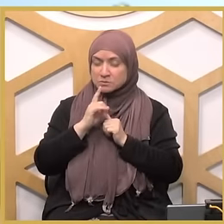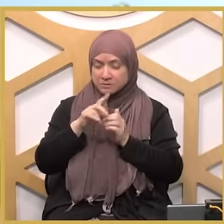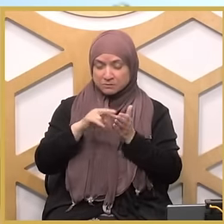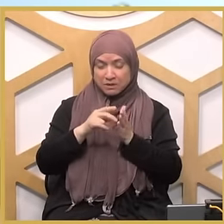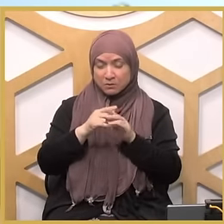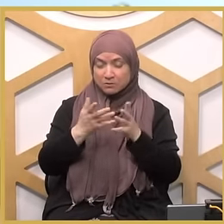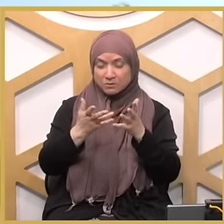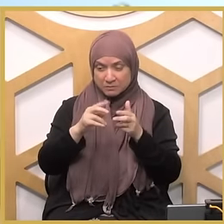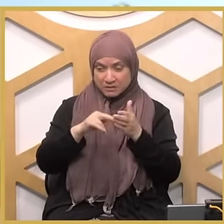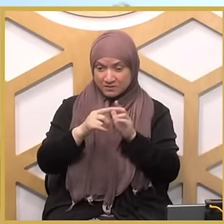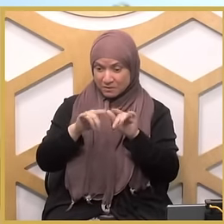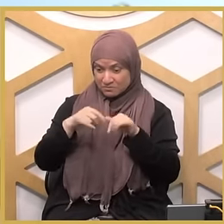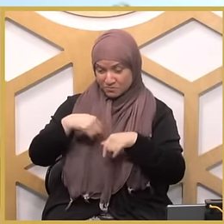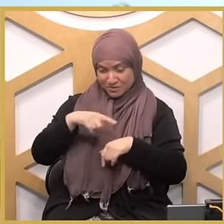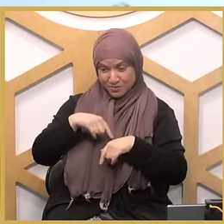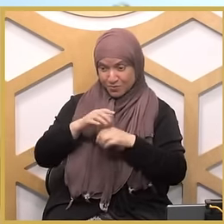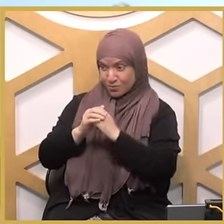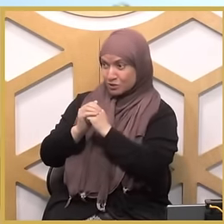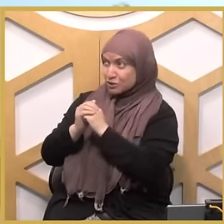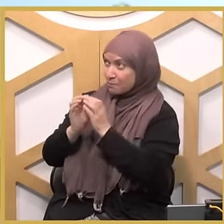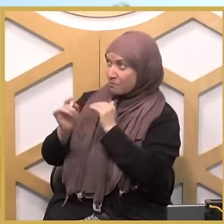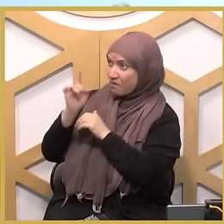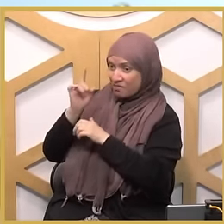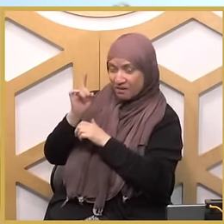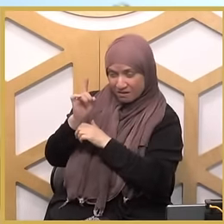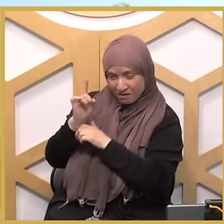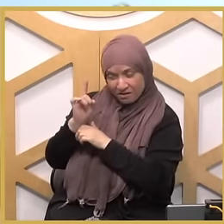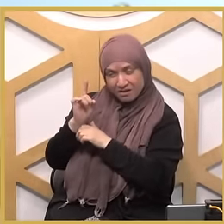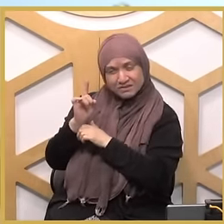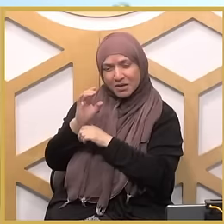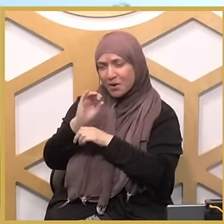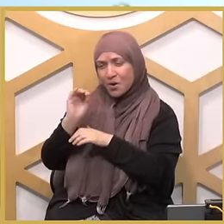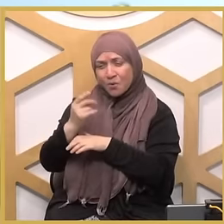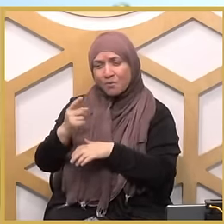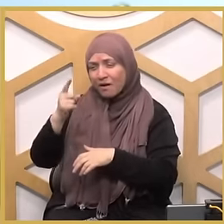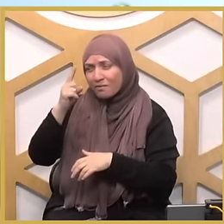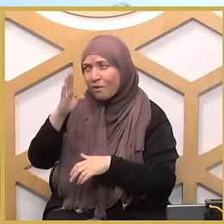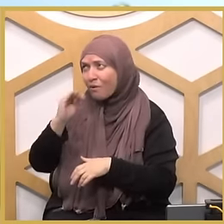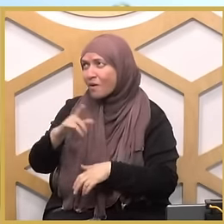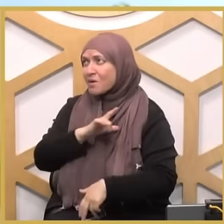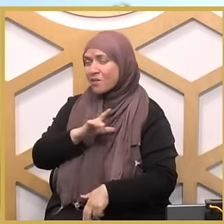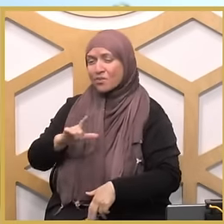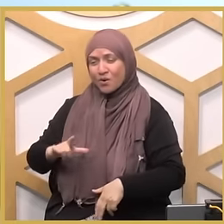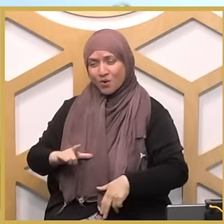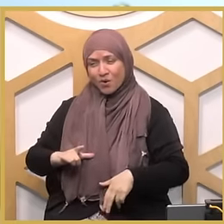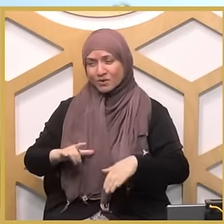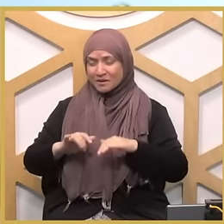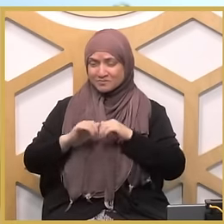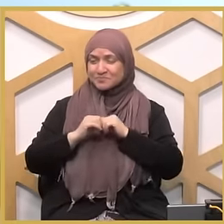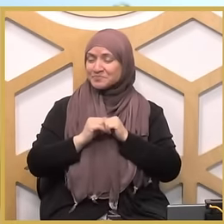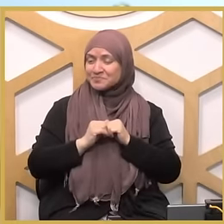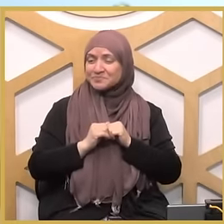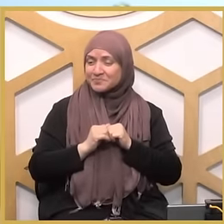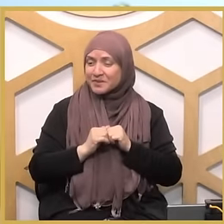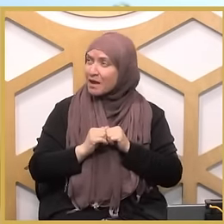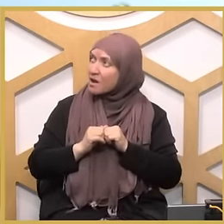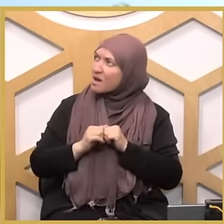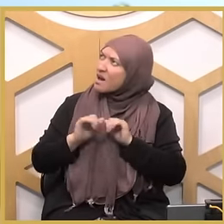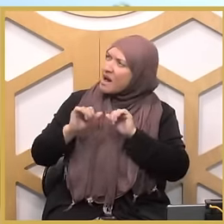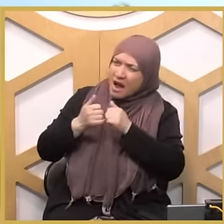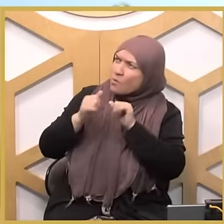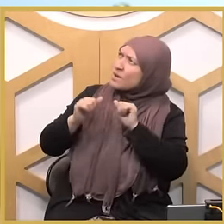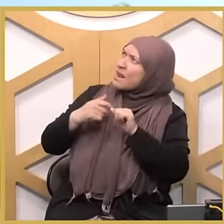ilayk? Like, oh my Lord, how do I get to you? Like, imagine if you just like have Allah in front of you, and now you know you're in dialogue with the